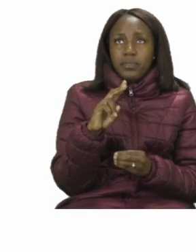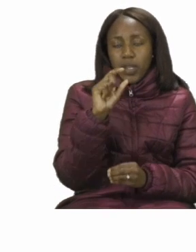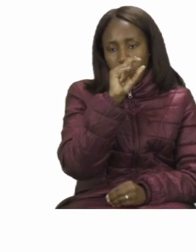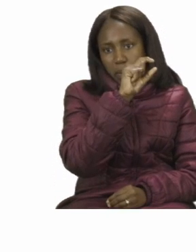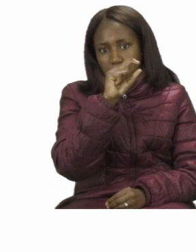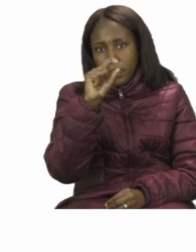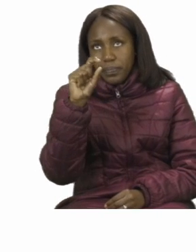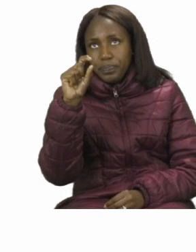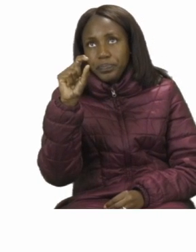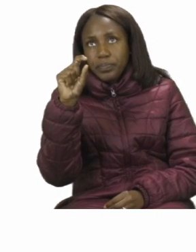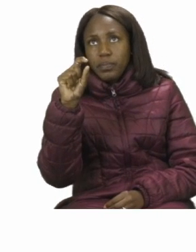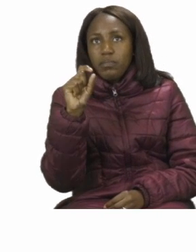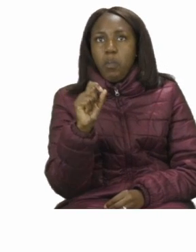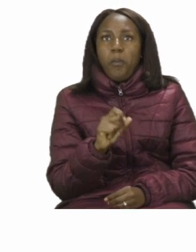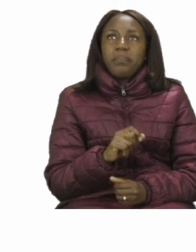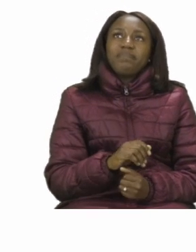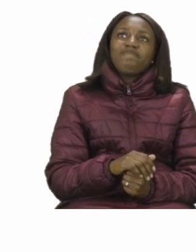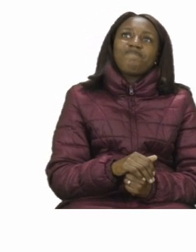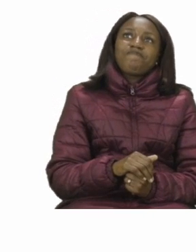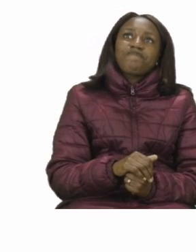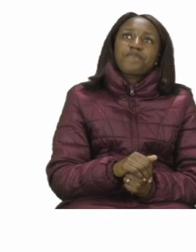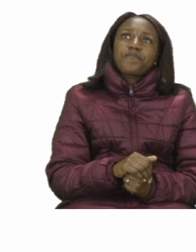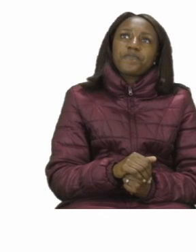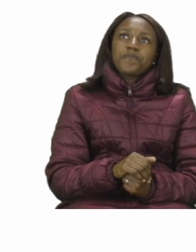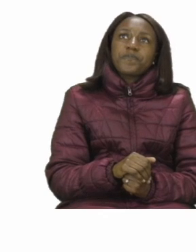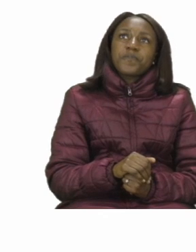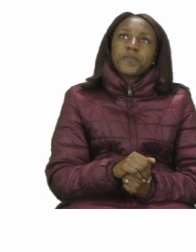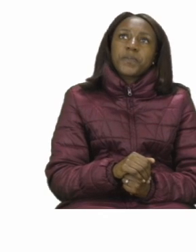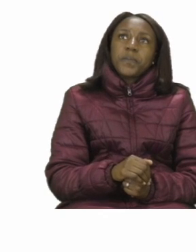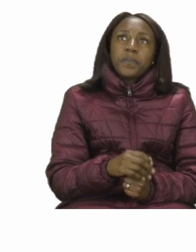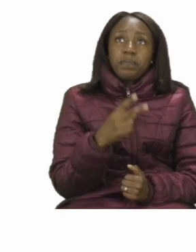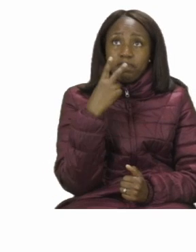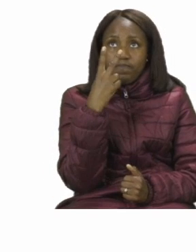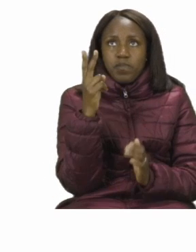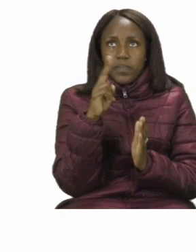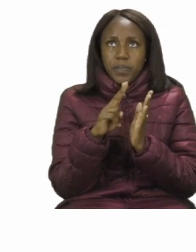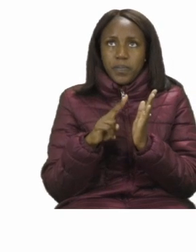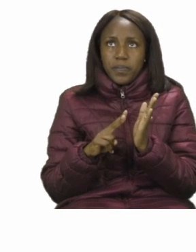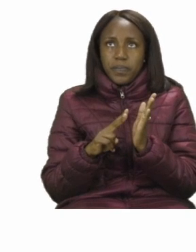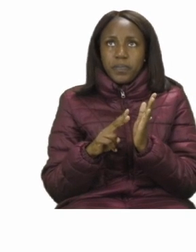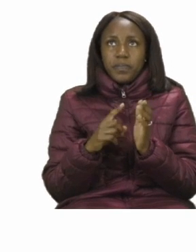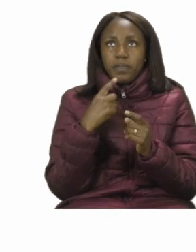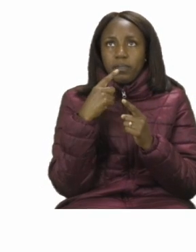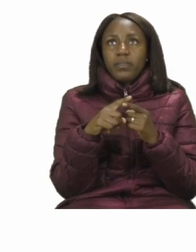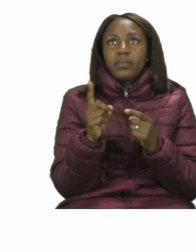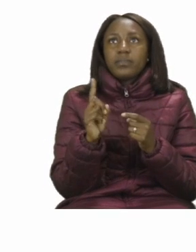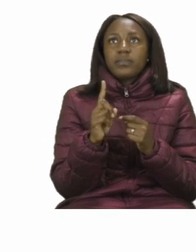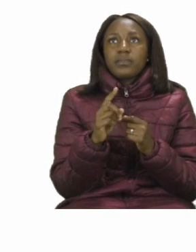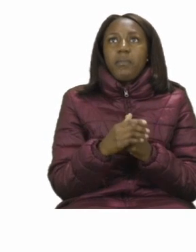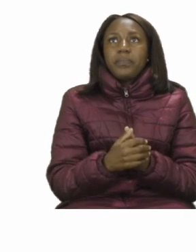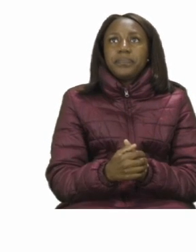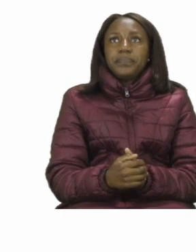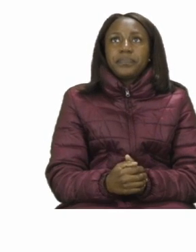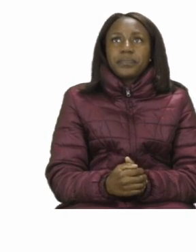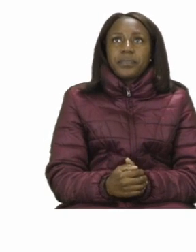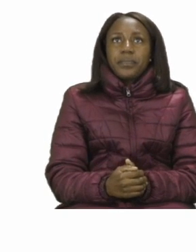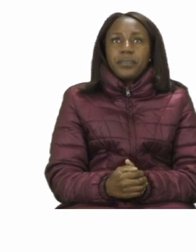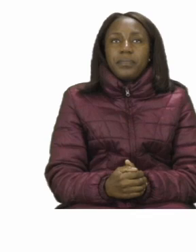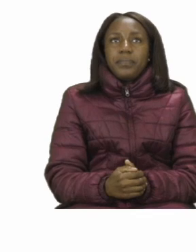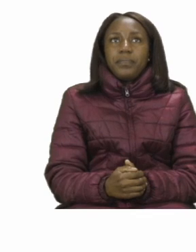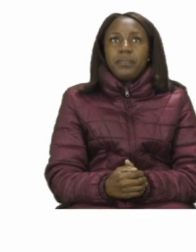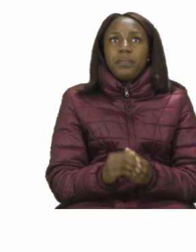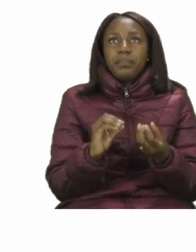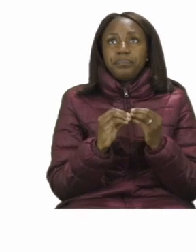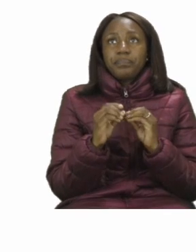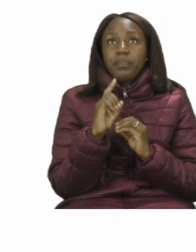across. Right, let's quickly read through the clues and see what they say. Number